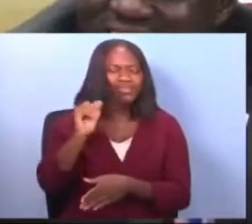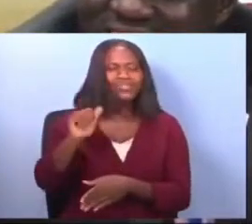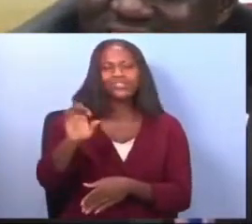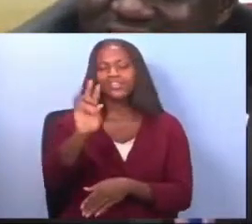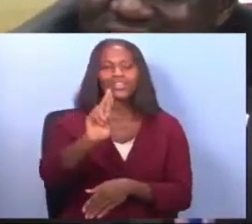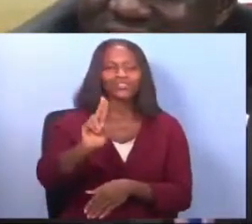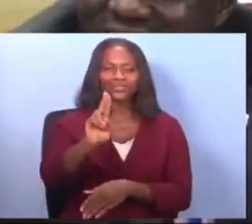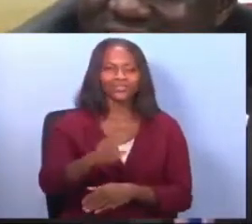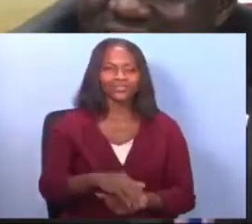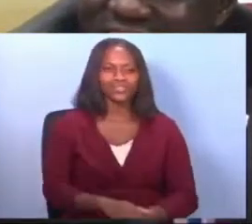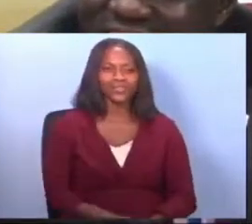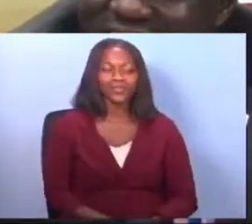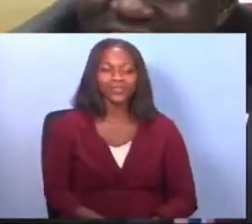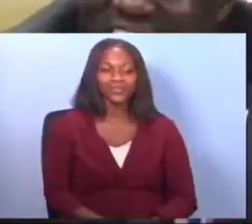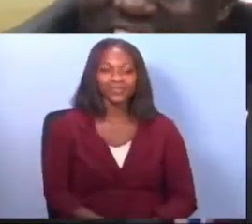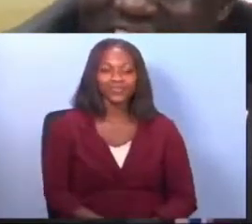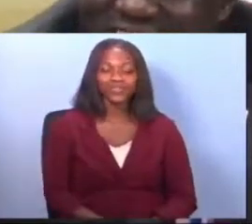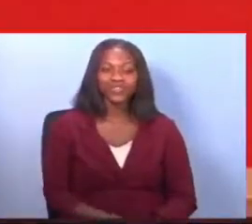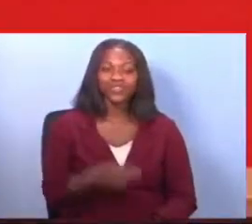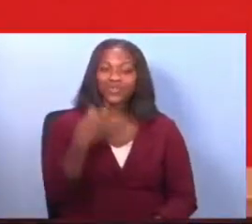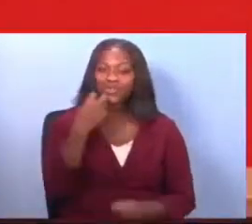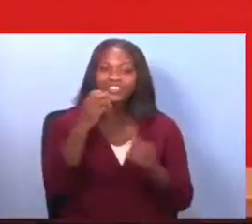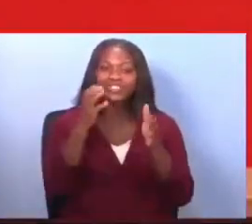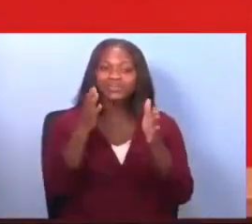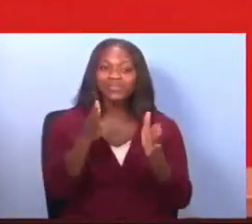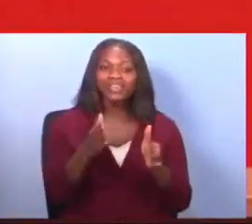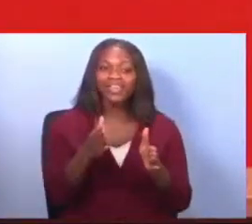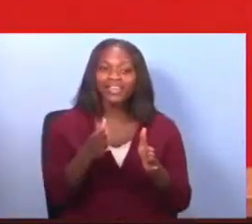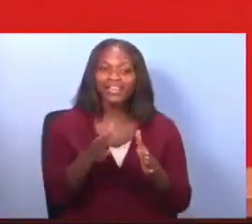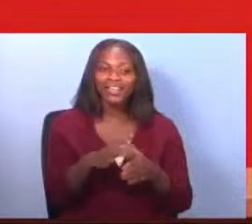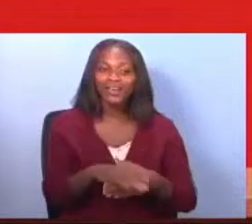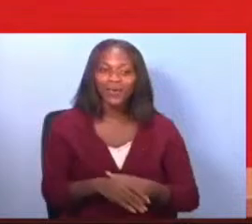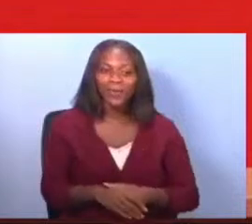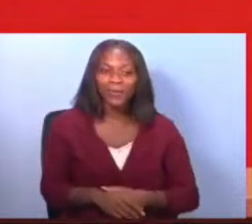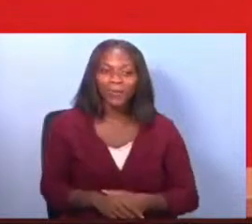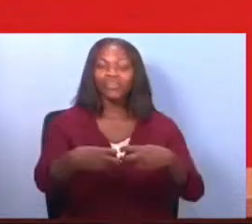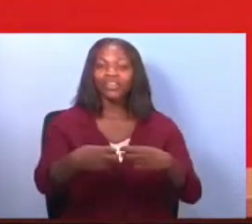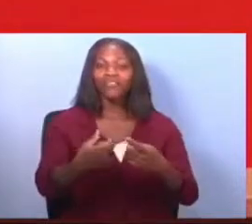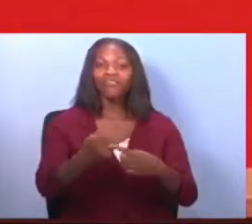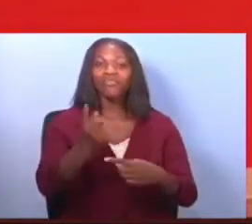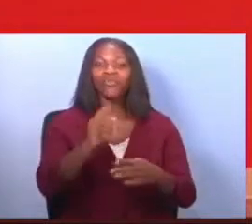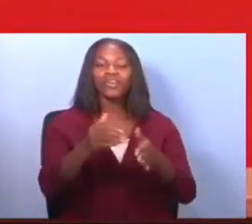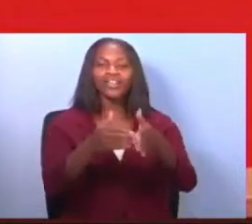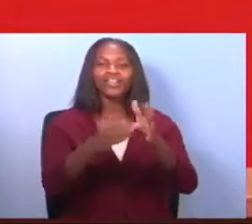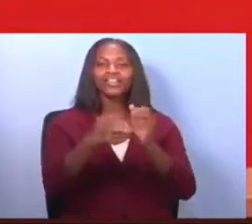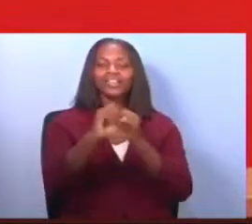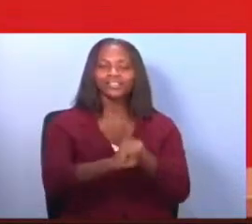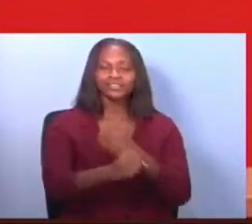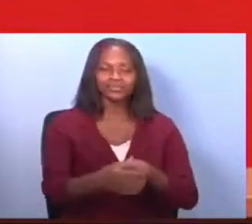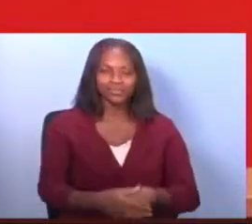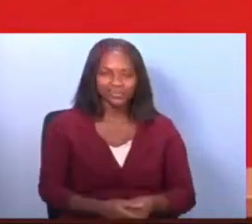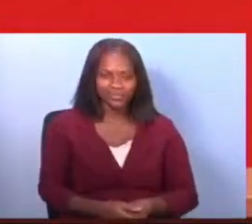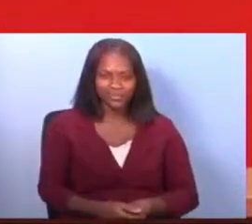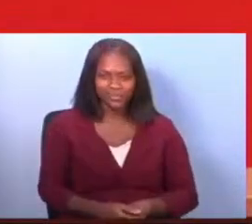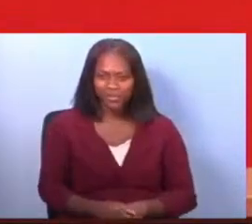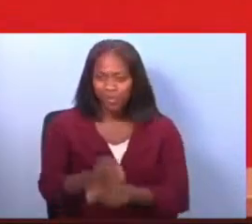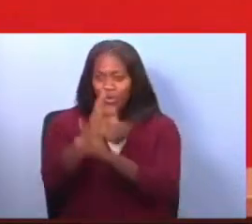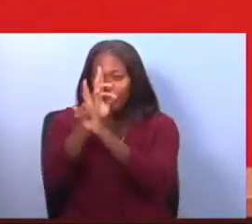Honourable Ashampo. So, Mr. Speaker, Ashampo, as a burden lawyer, as a burden lawyer,